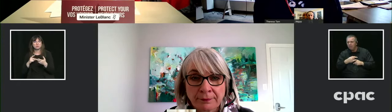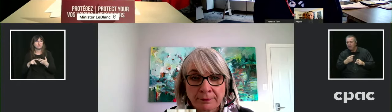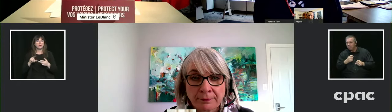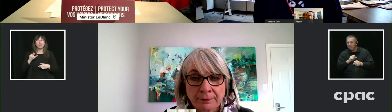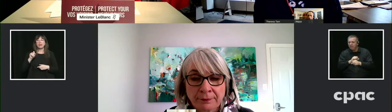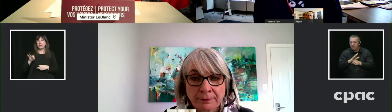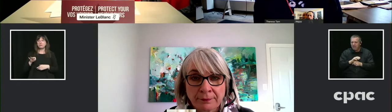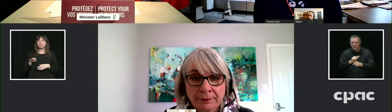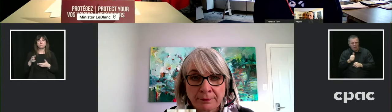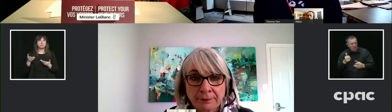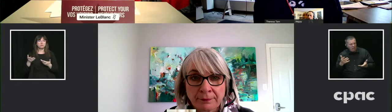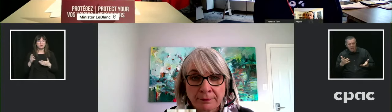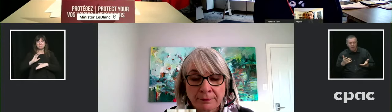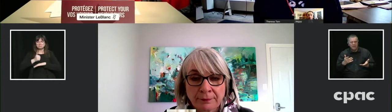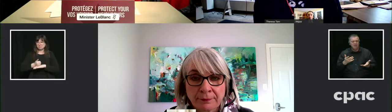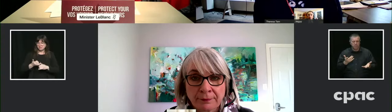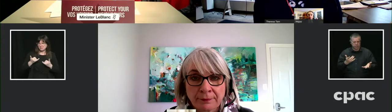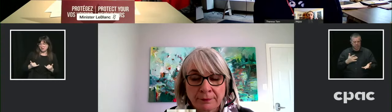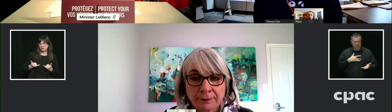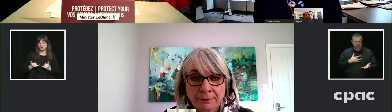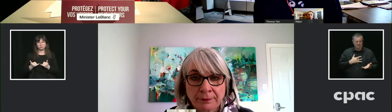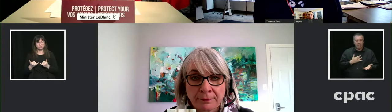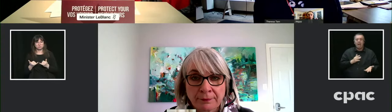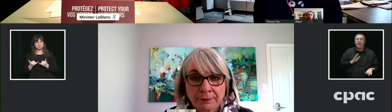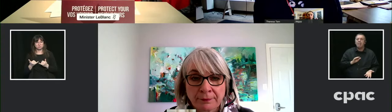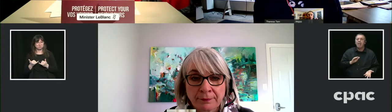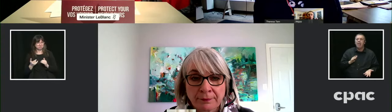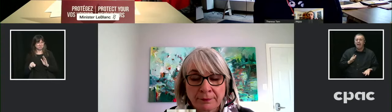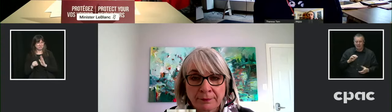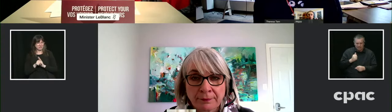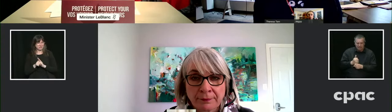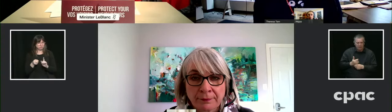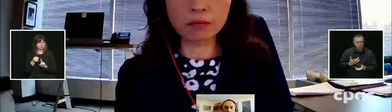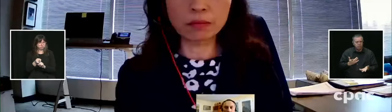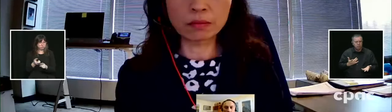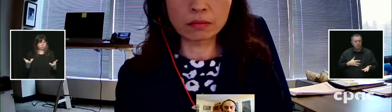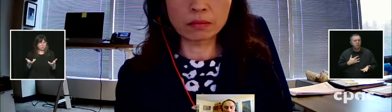your mind to putting in these new restrictions?